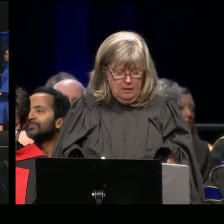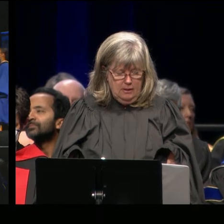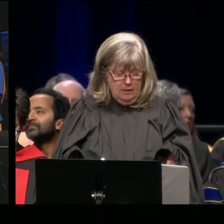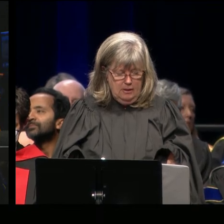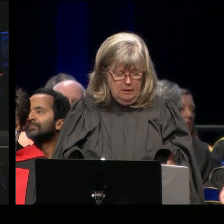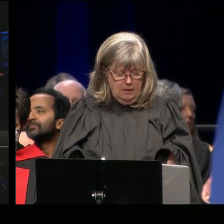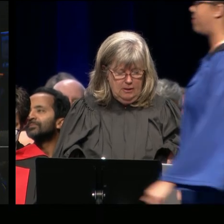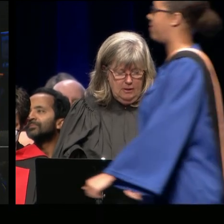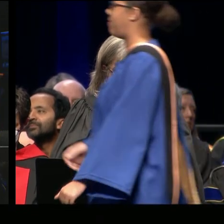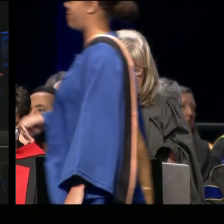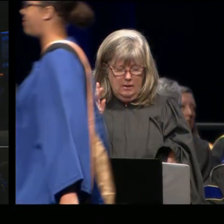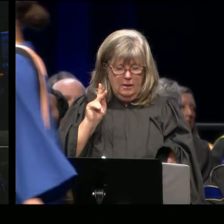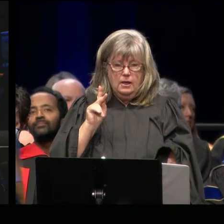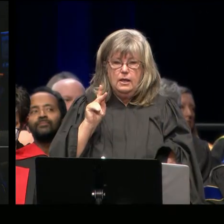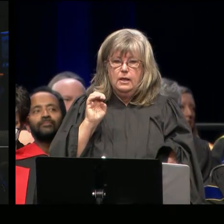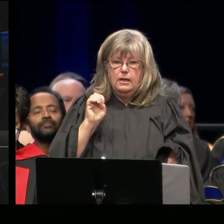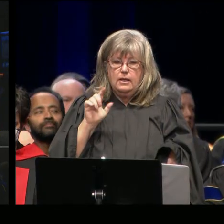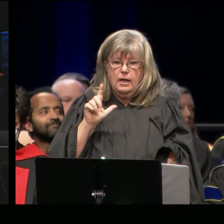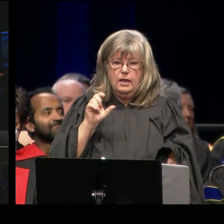Kelsey Minot King.